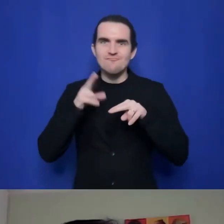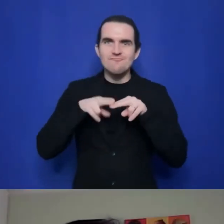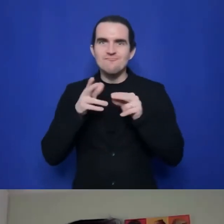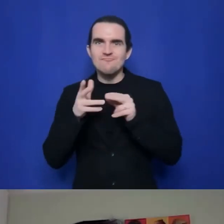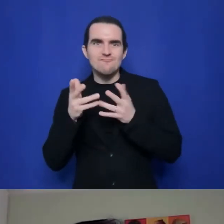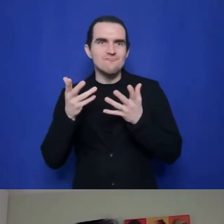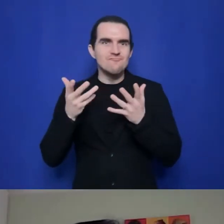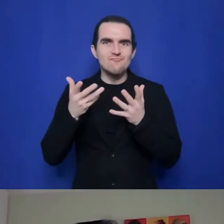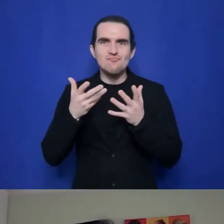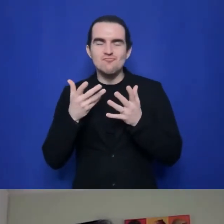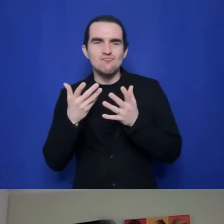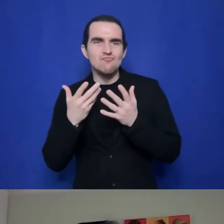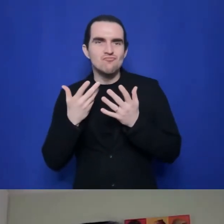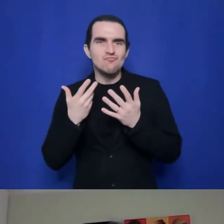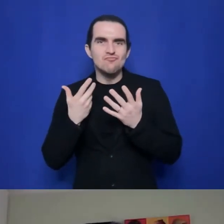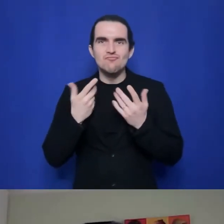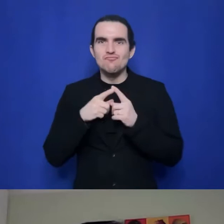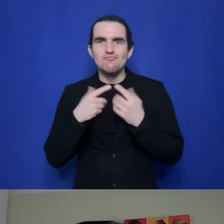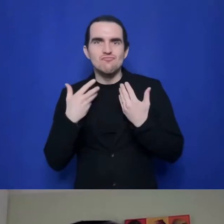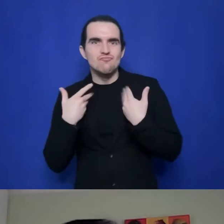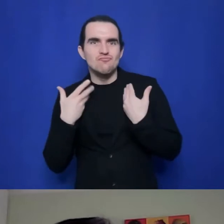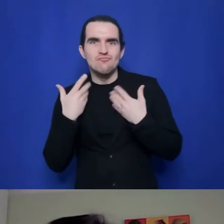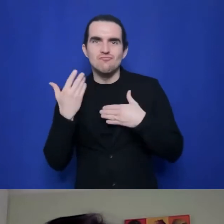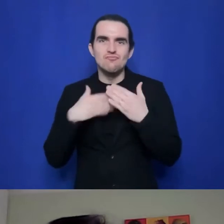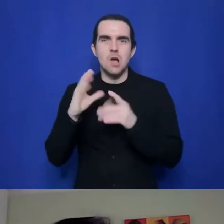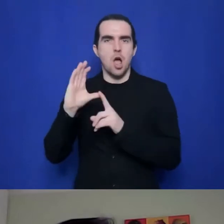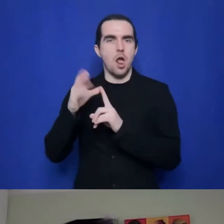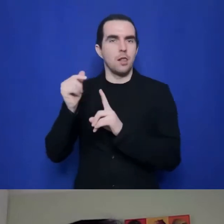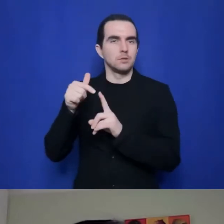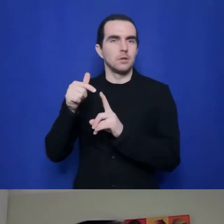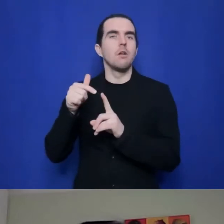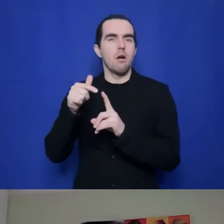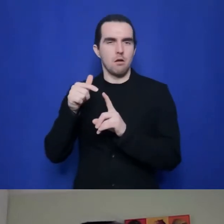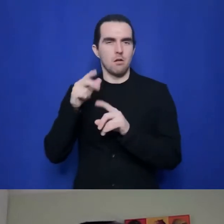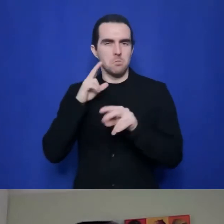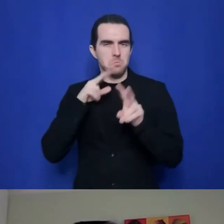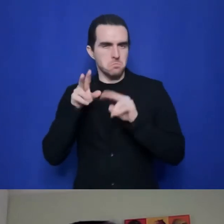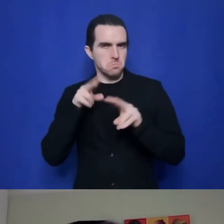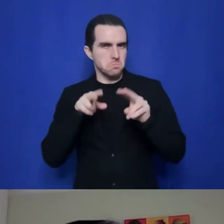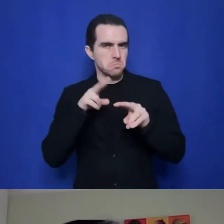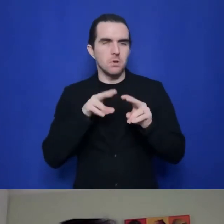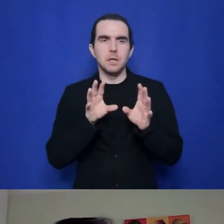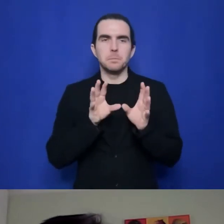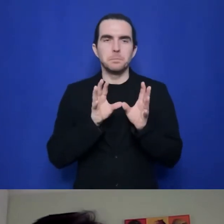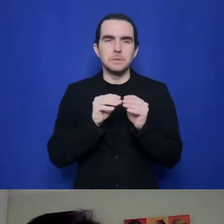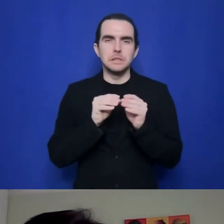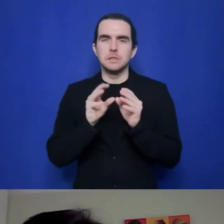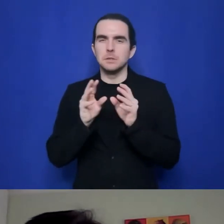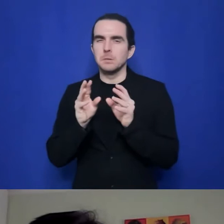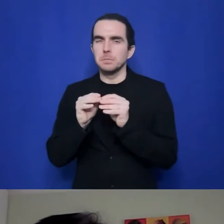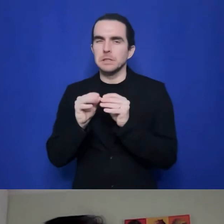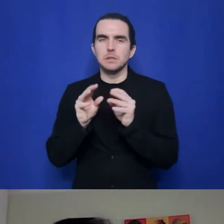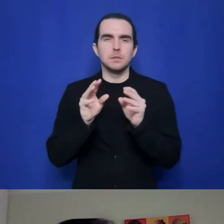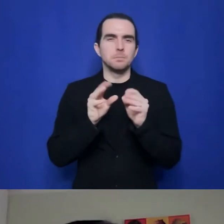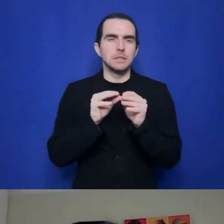and the need to exchange time and culture, to keep hope alive, the hope that we would